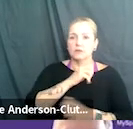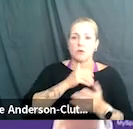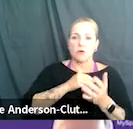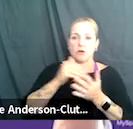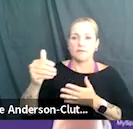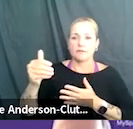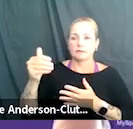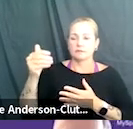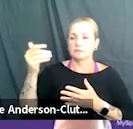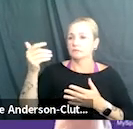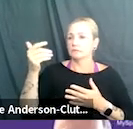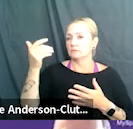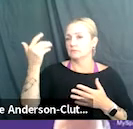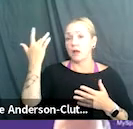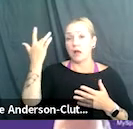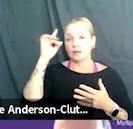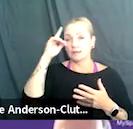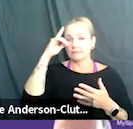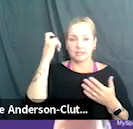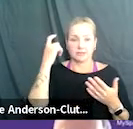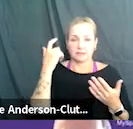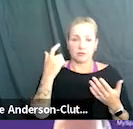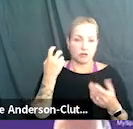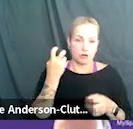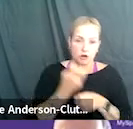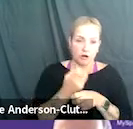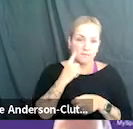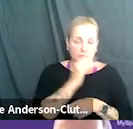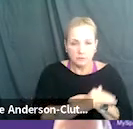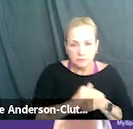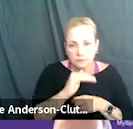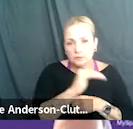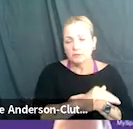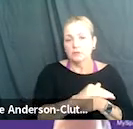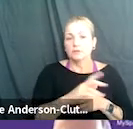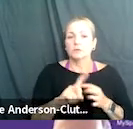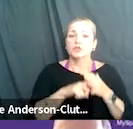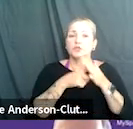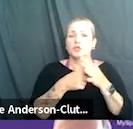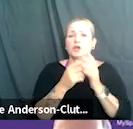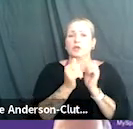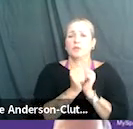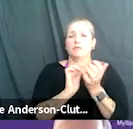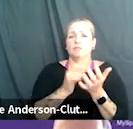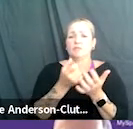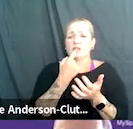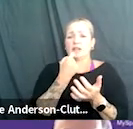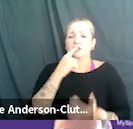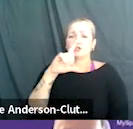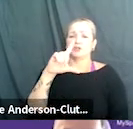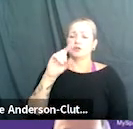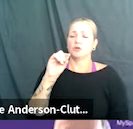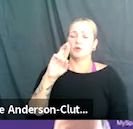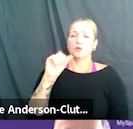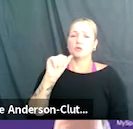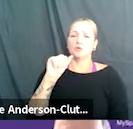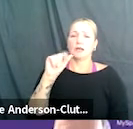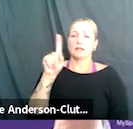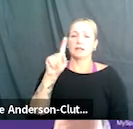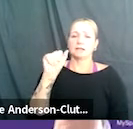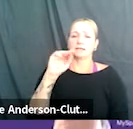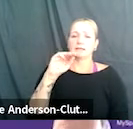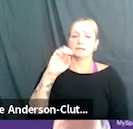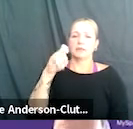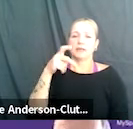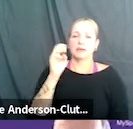So he was started on lorazepam 1 milligram twice daily with slight reduction, but in this need for prompting, but there was no